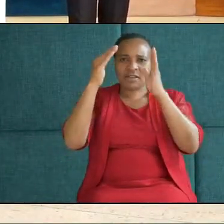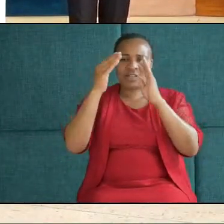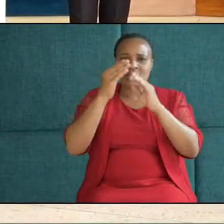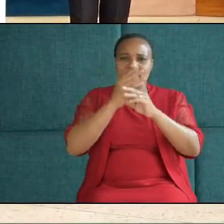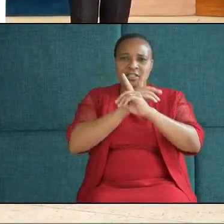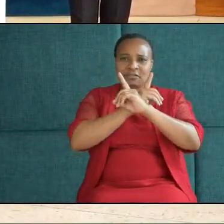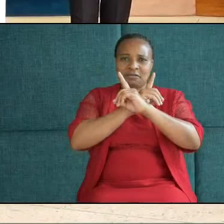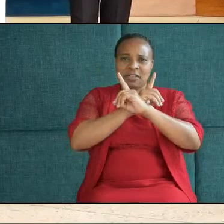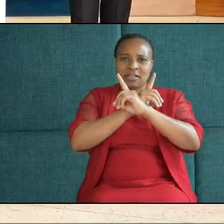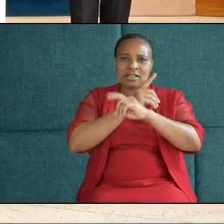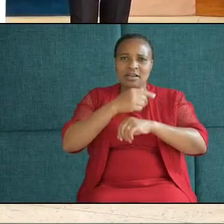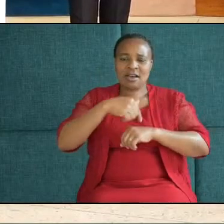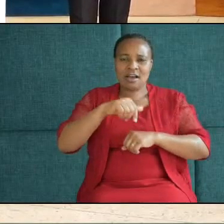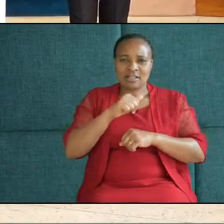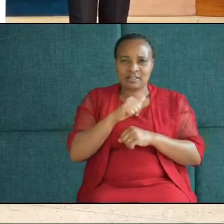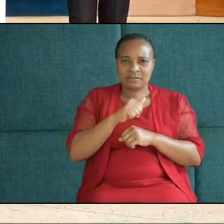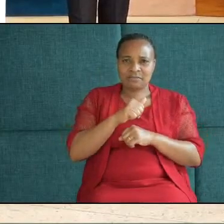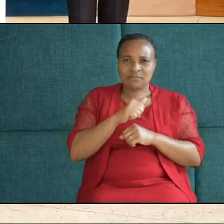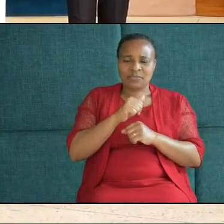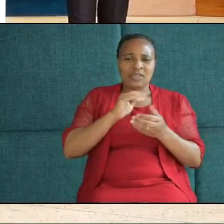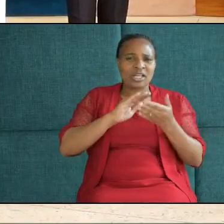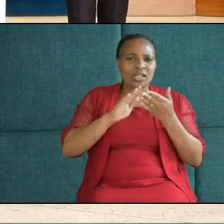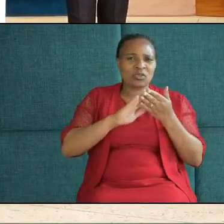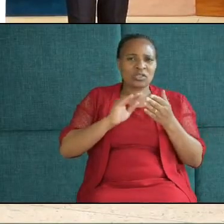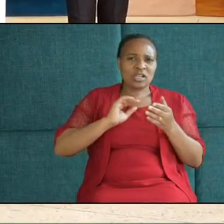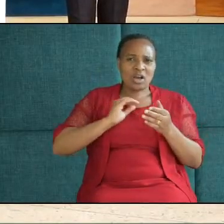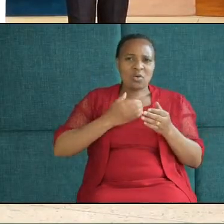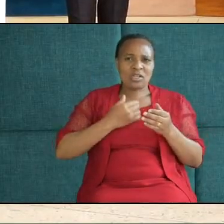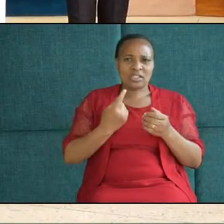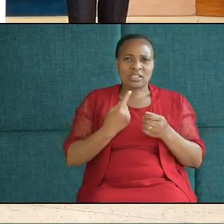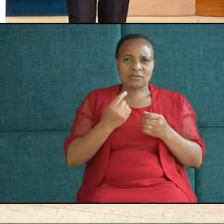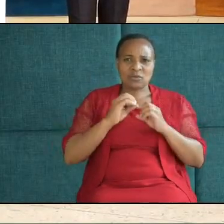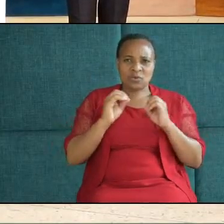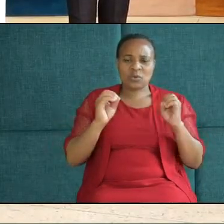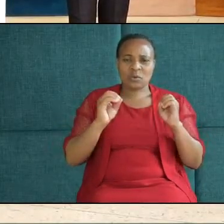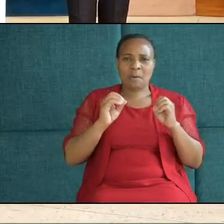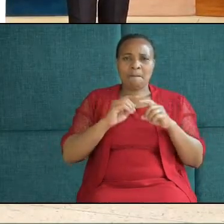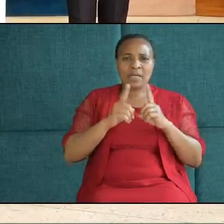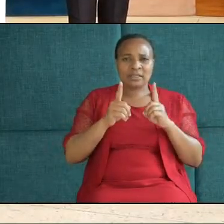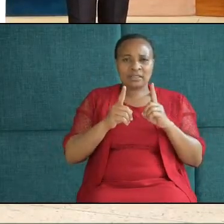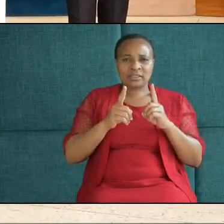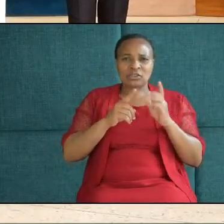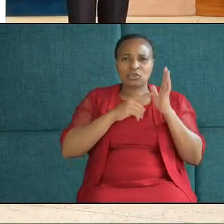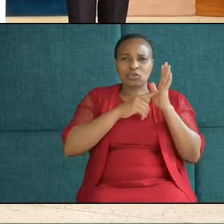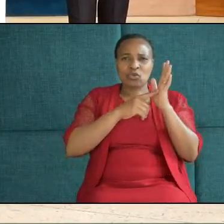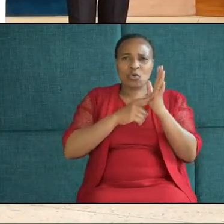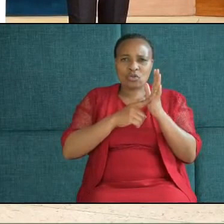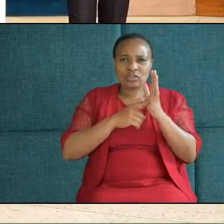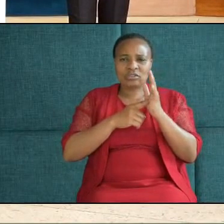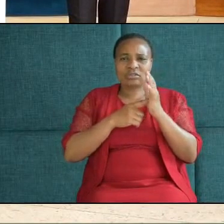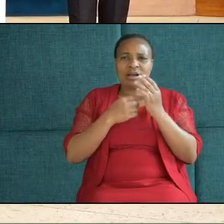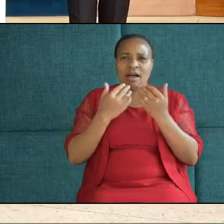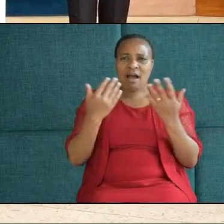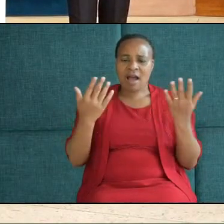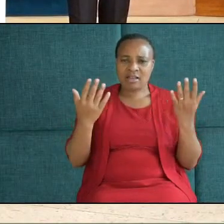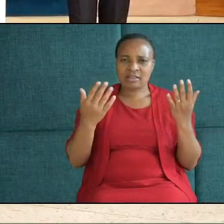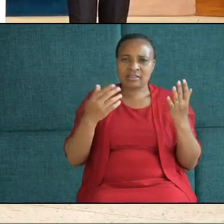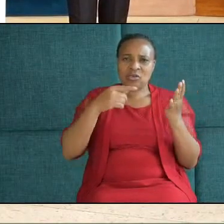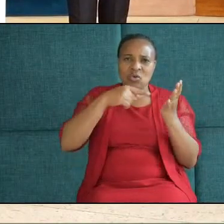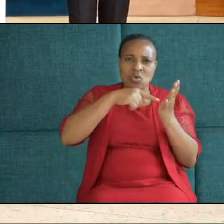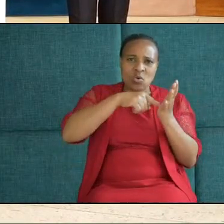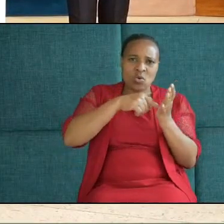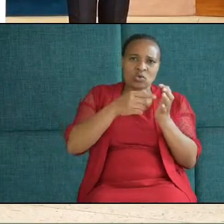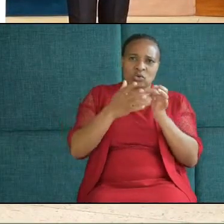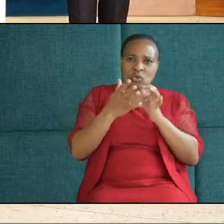defender. He does not excuse our sin. Instead, he shows his hands that have nails, that have holes that are made